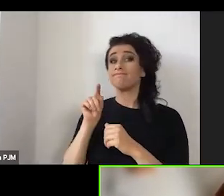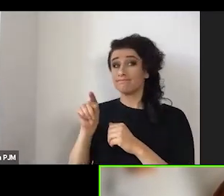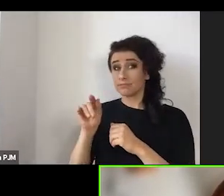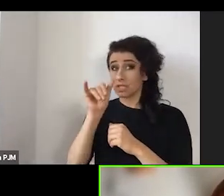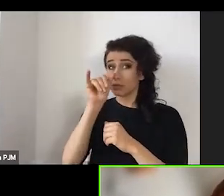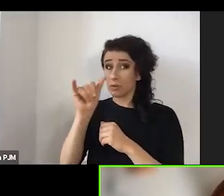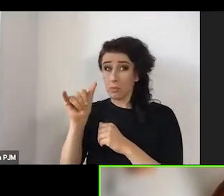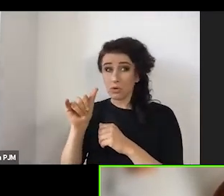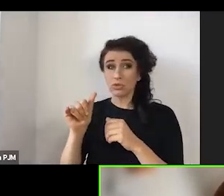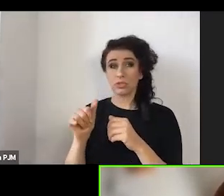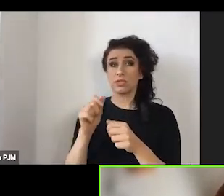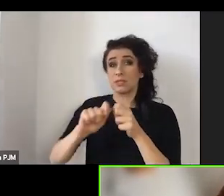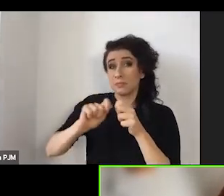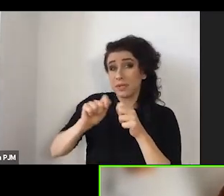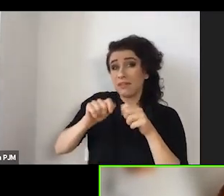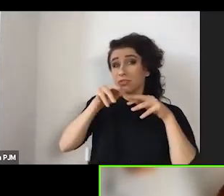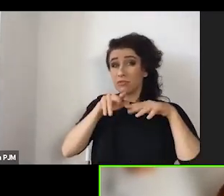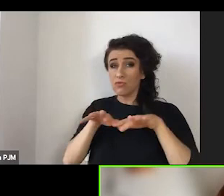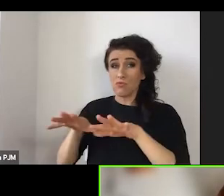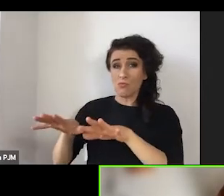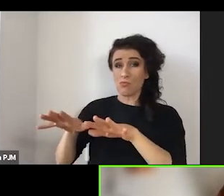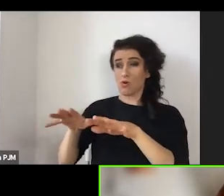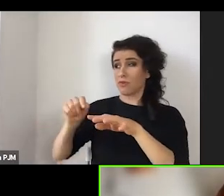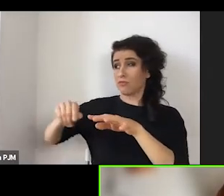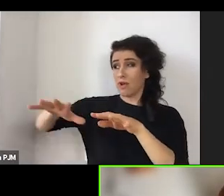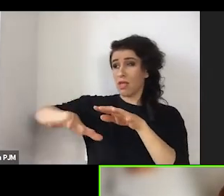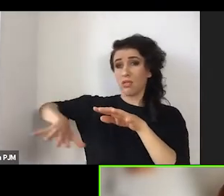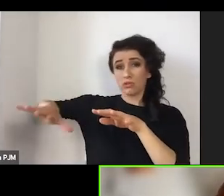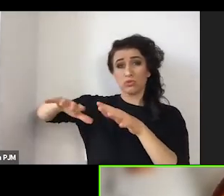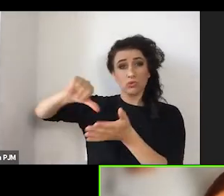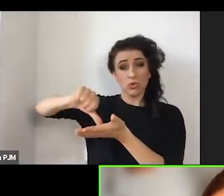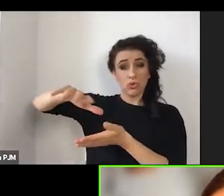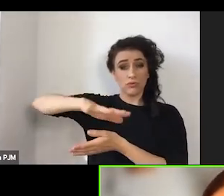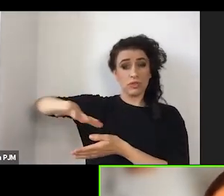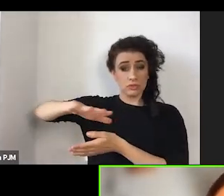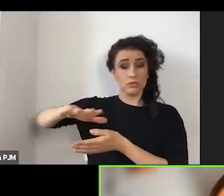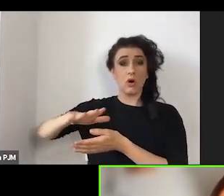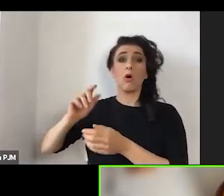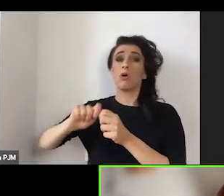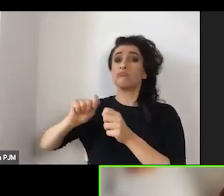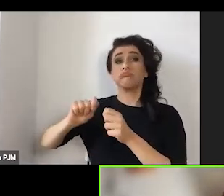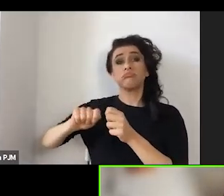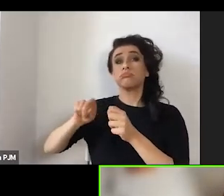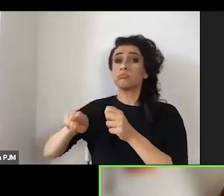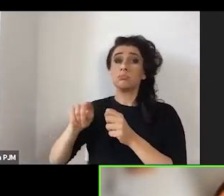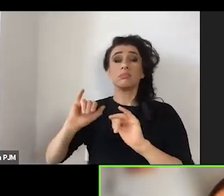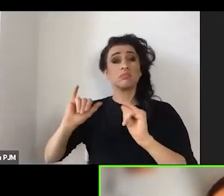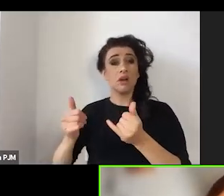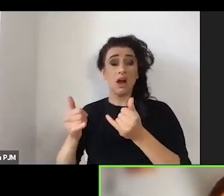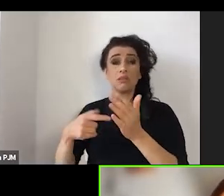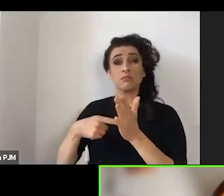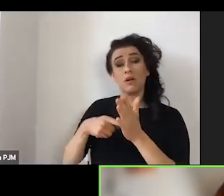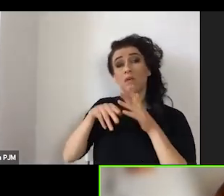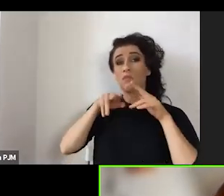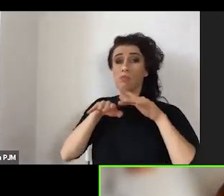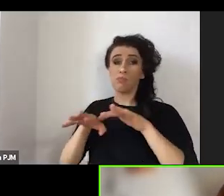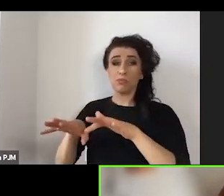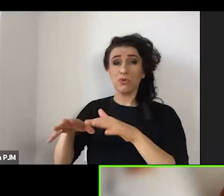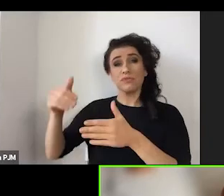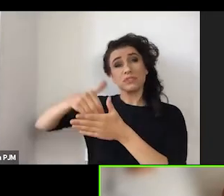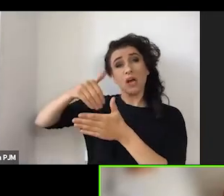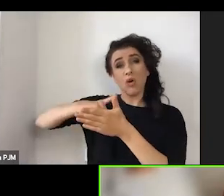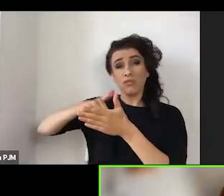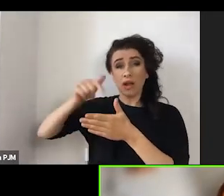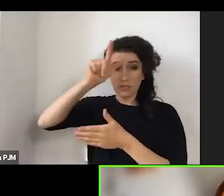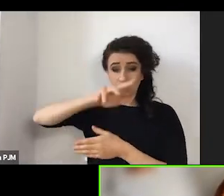to measure social behavior, because it's not the same like giving or providing